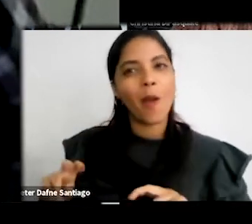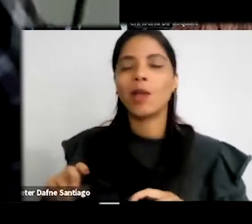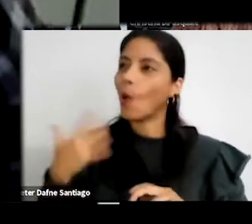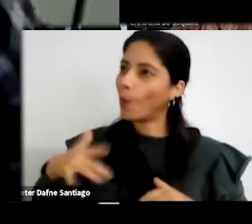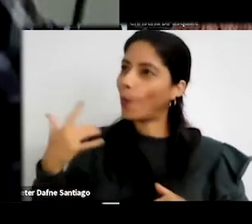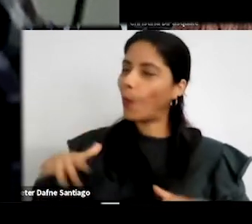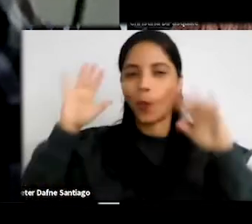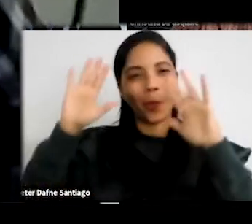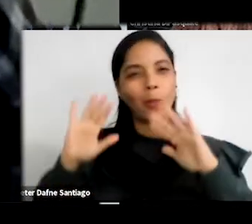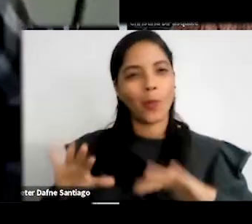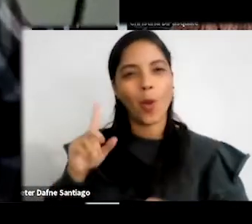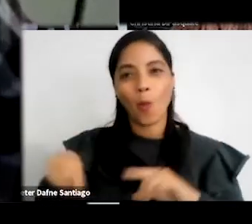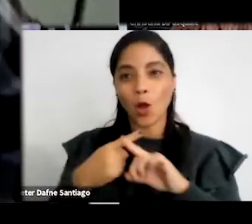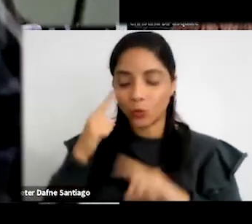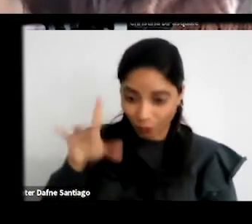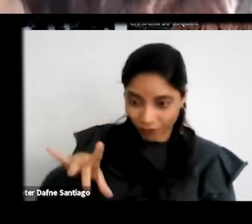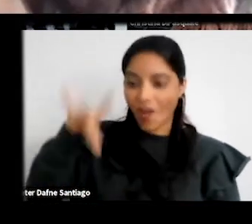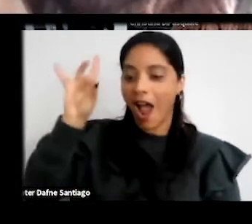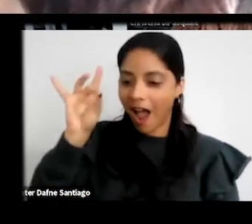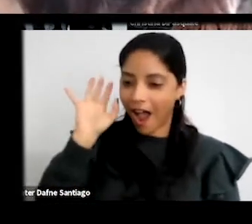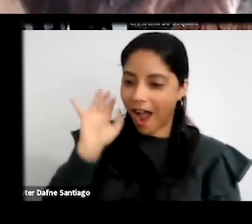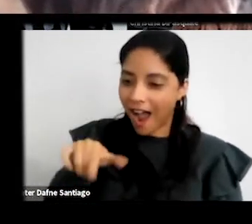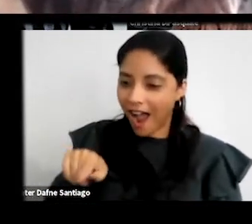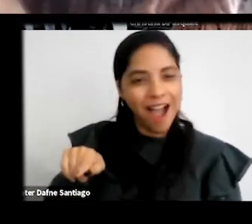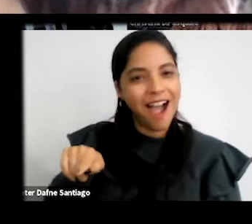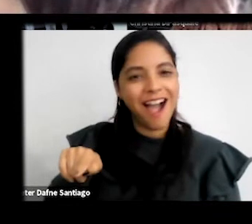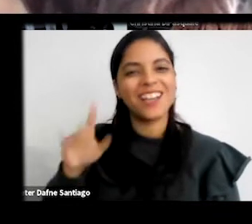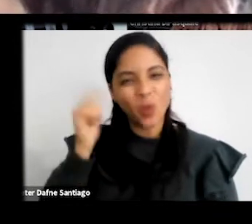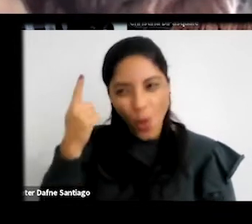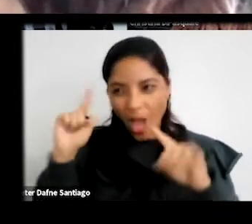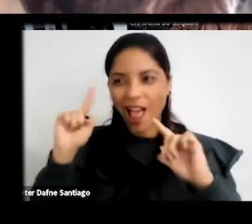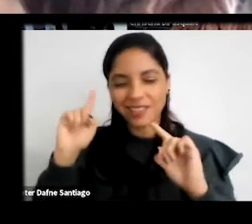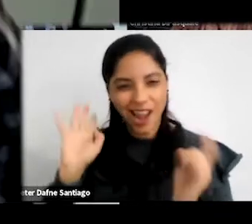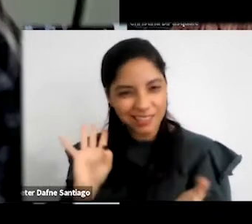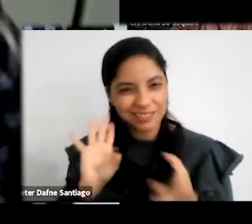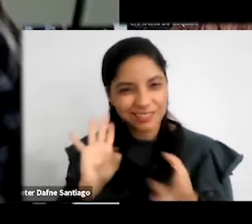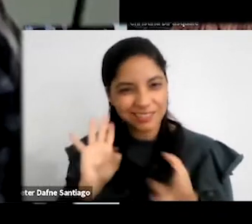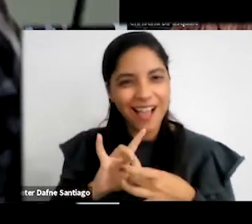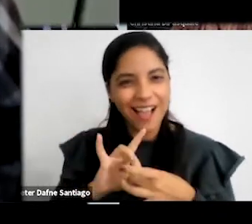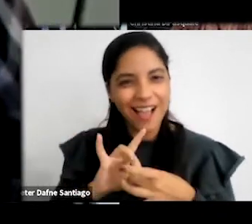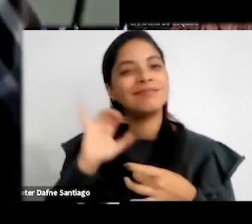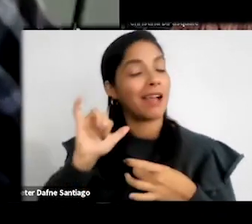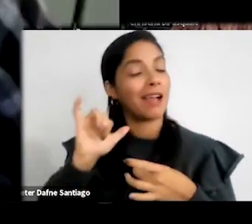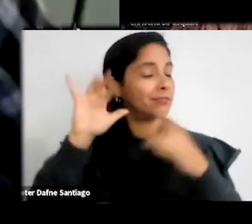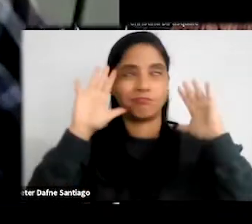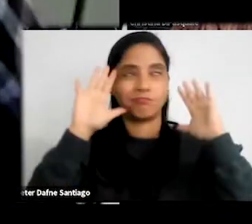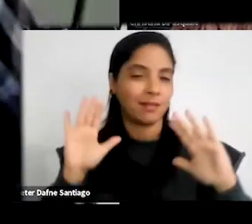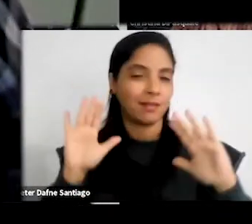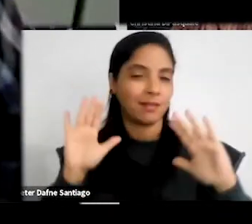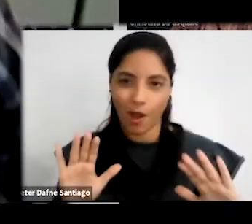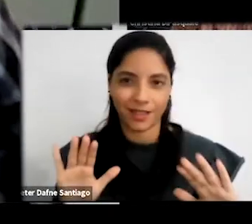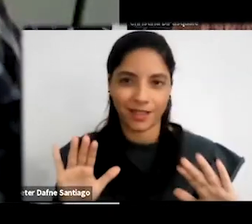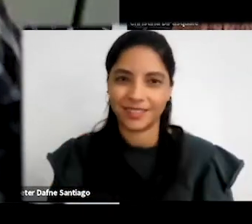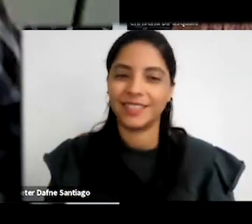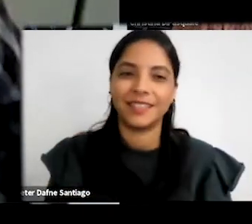find the thing and you make those connections. It's spectacular. And what also really